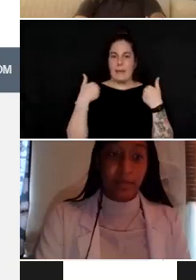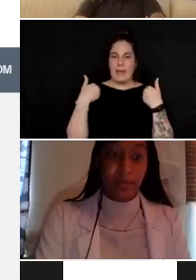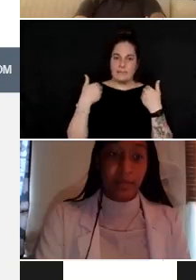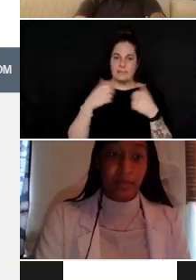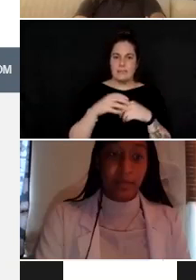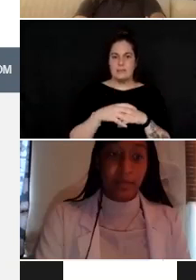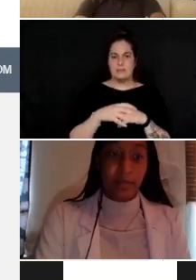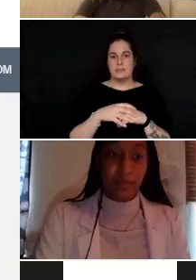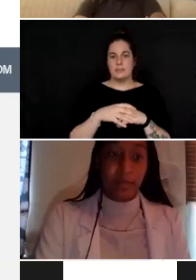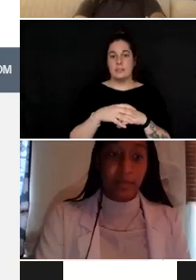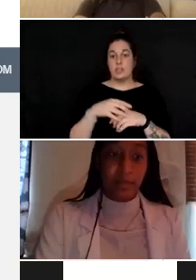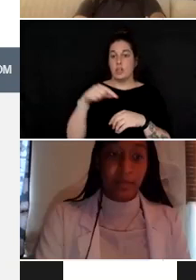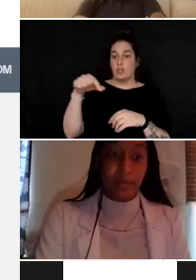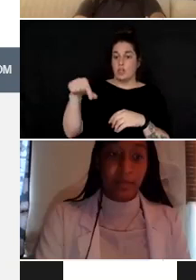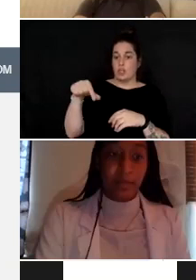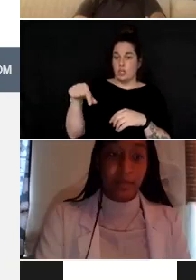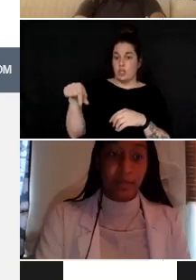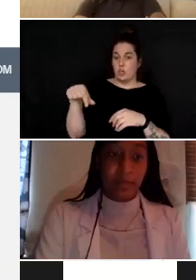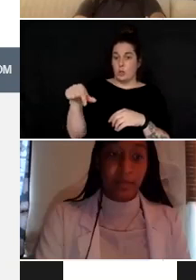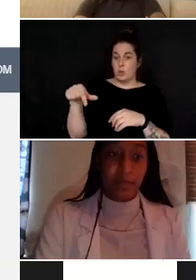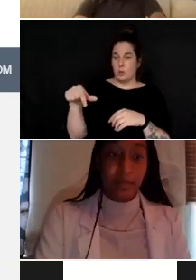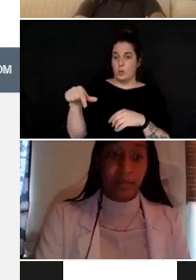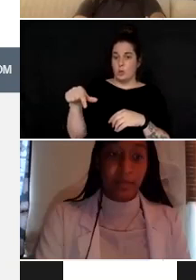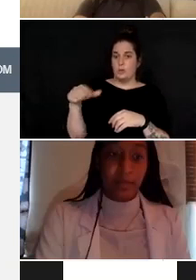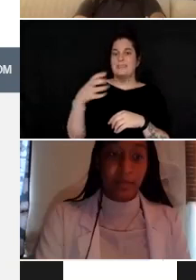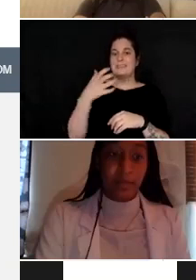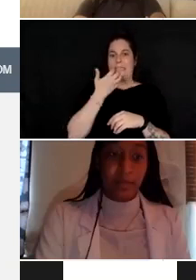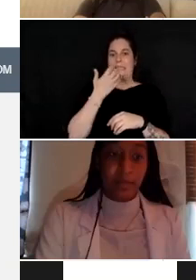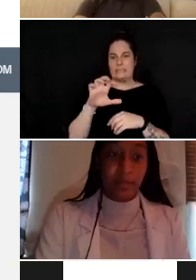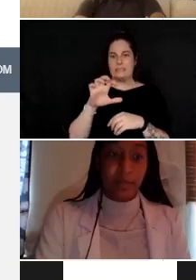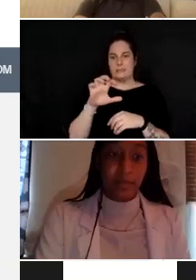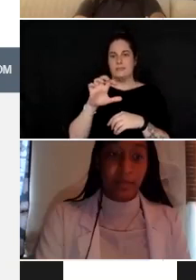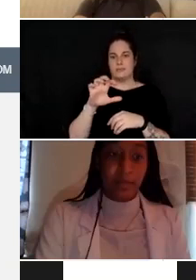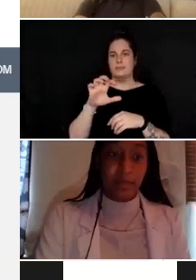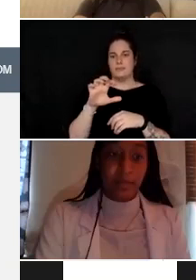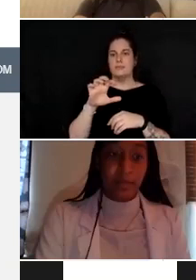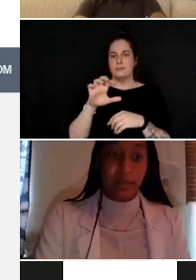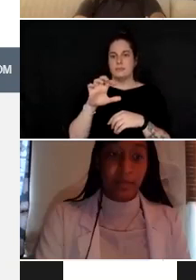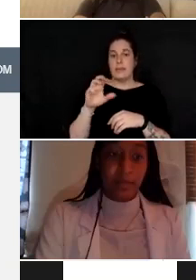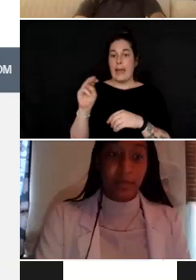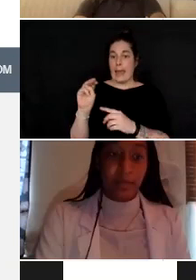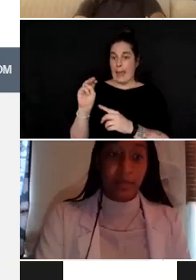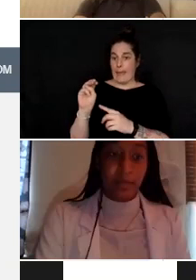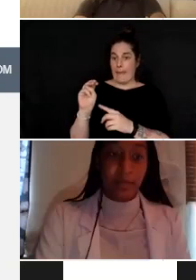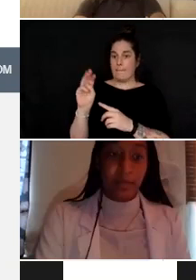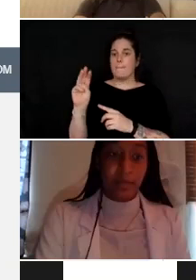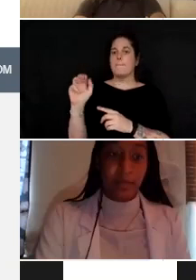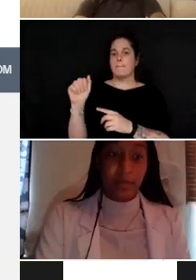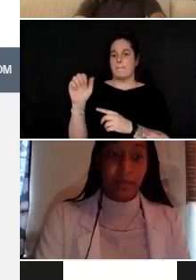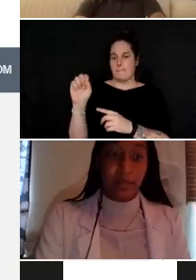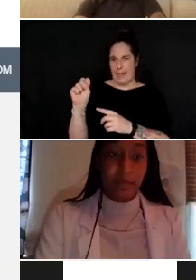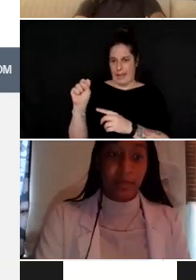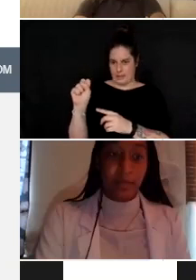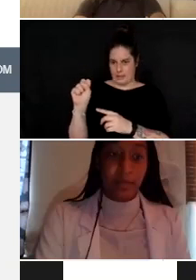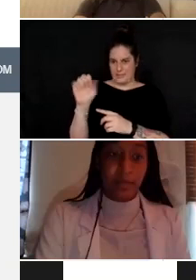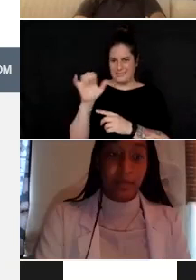using Q to represent heat, okay? M is the mass of the substance. That's why I